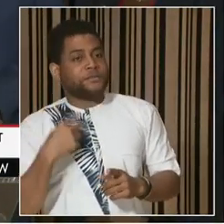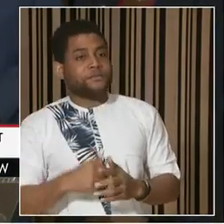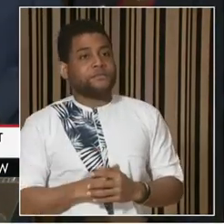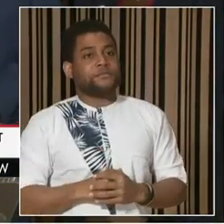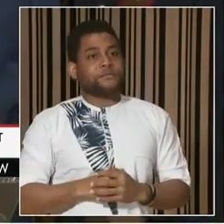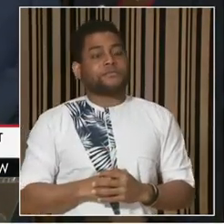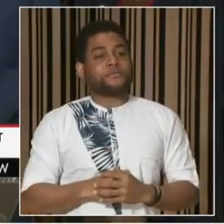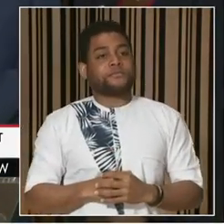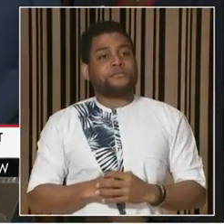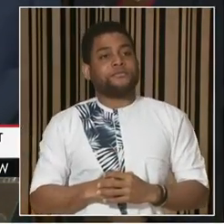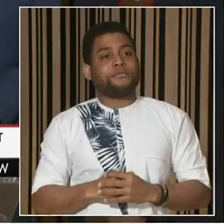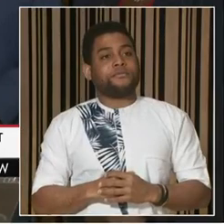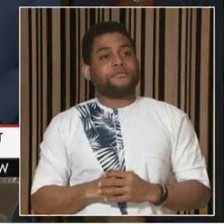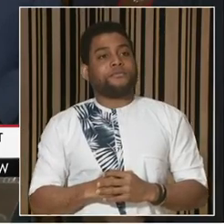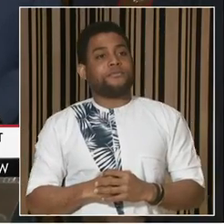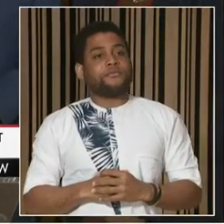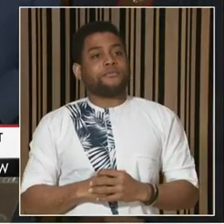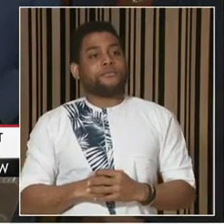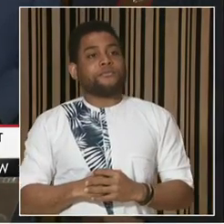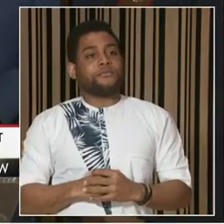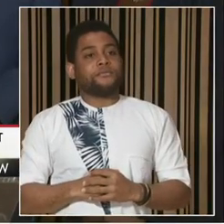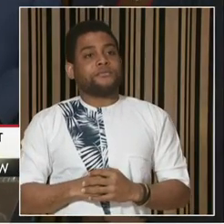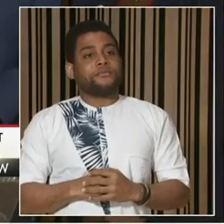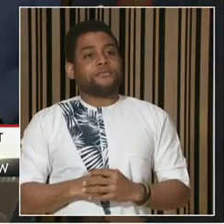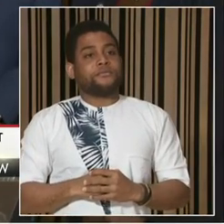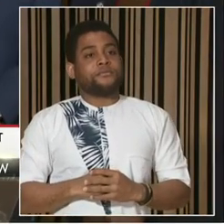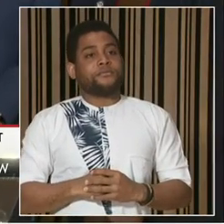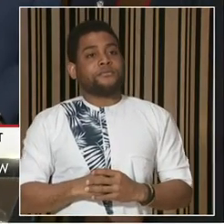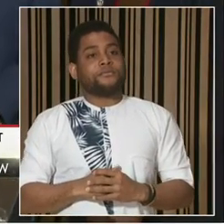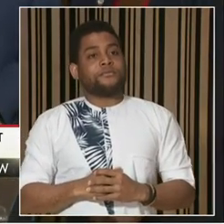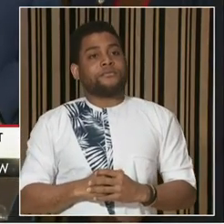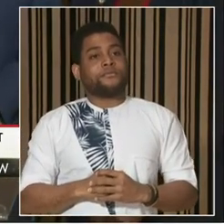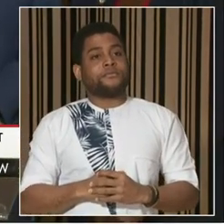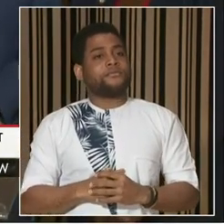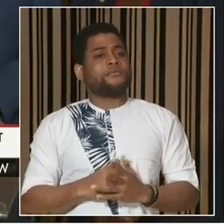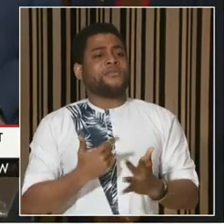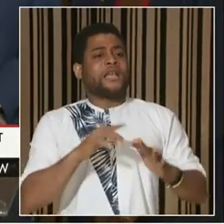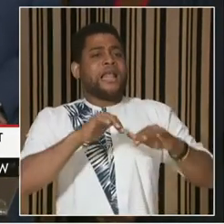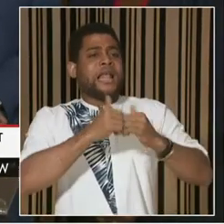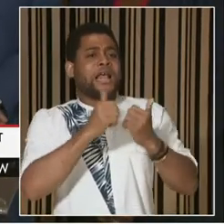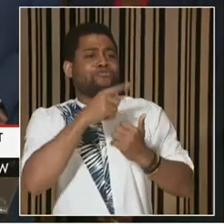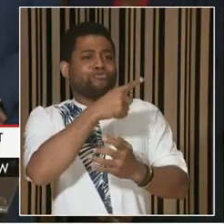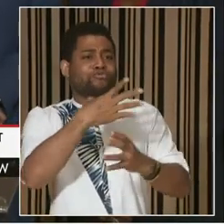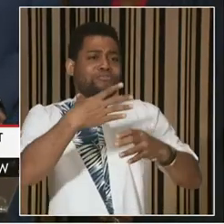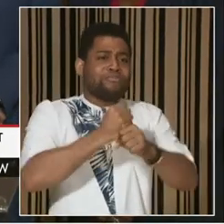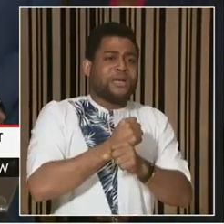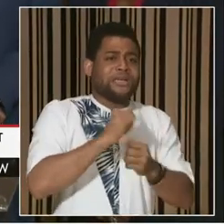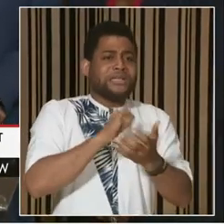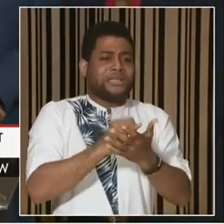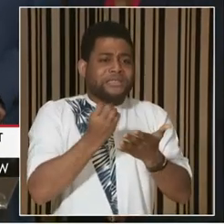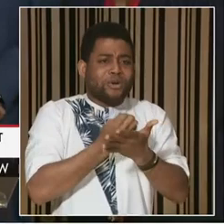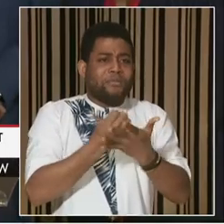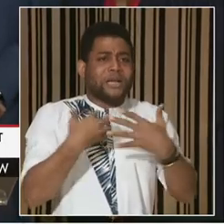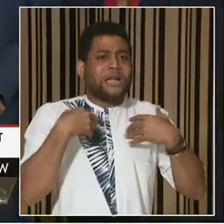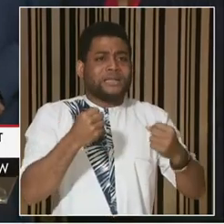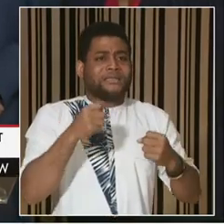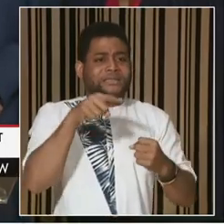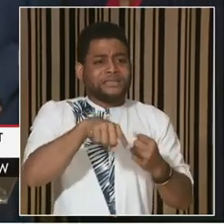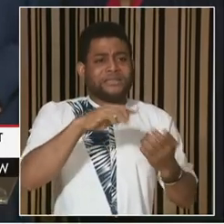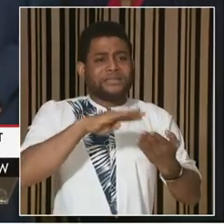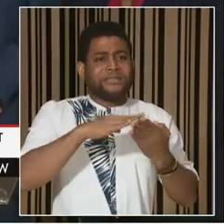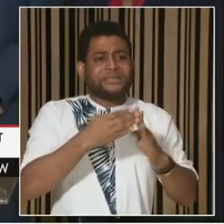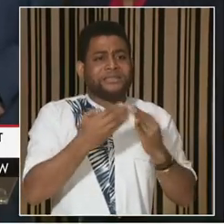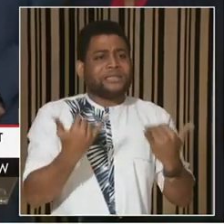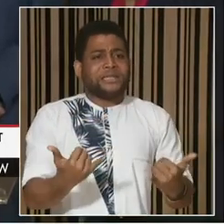Yes, sir. How do you summarize the economic health of the city right now? And there's this talk about